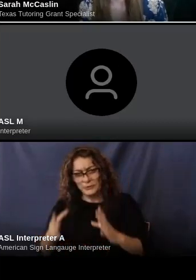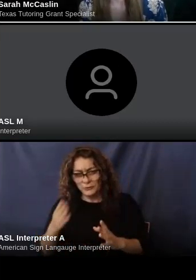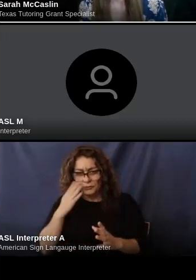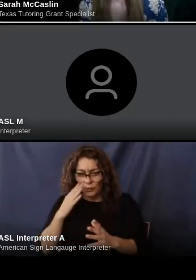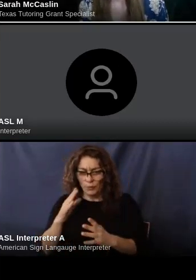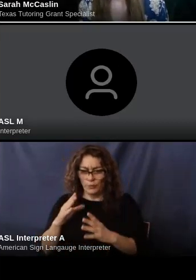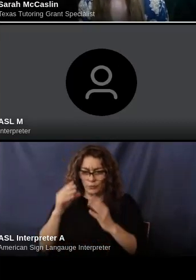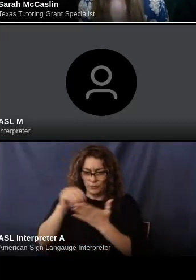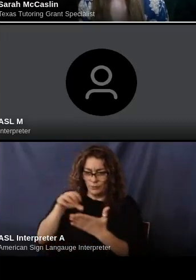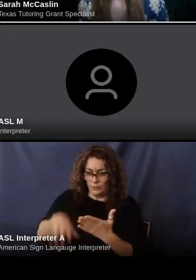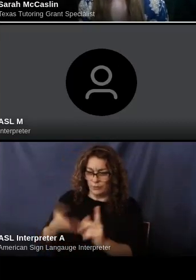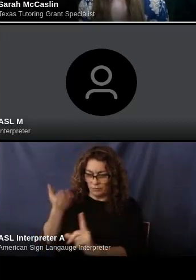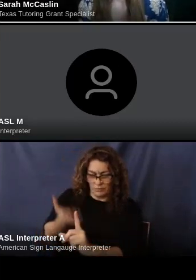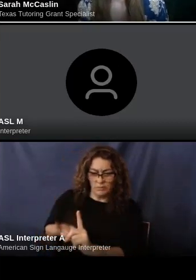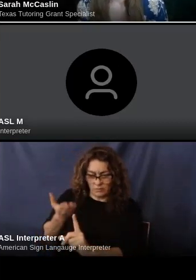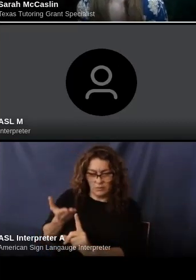different